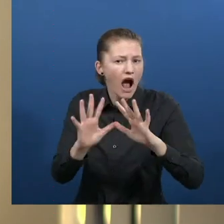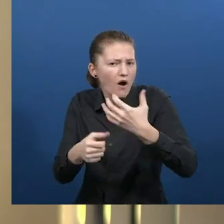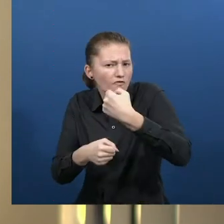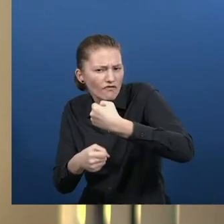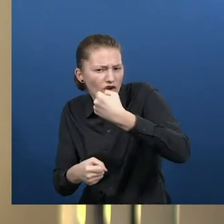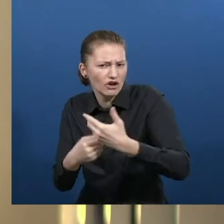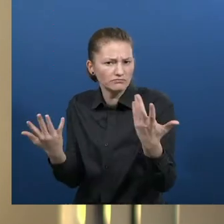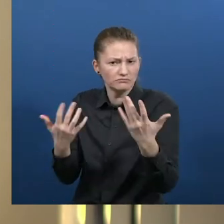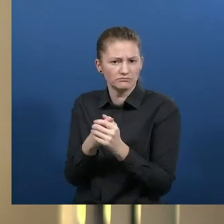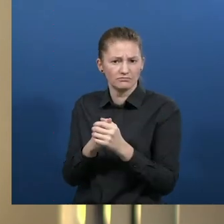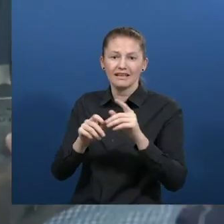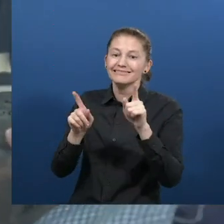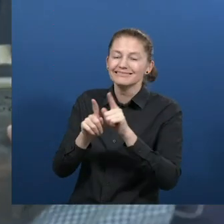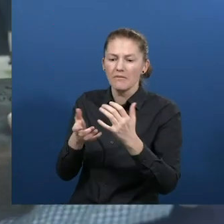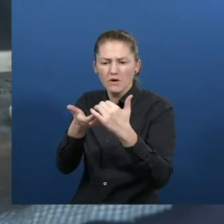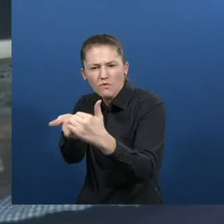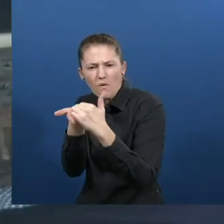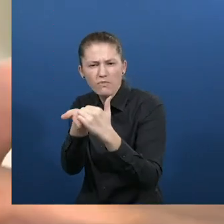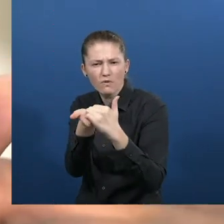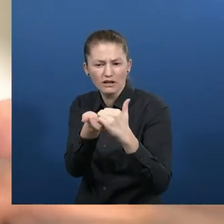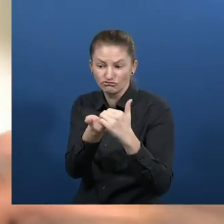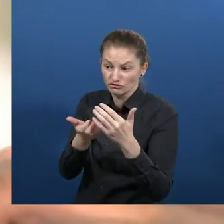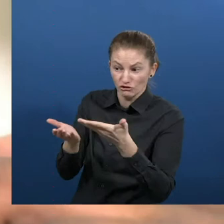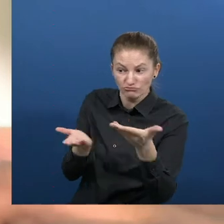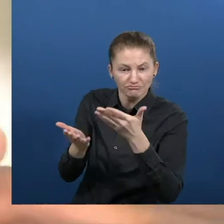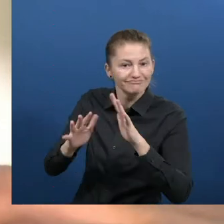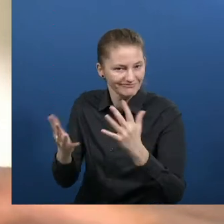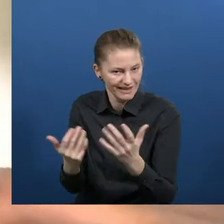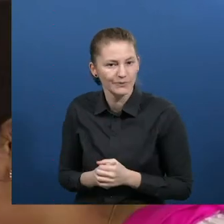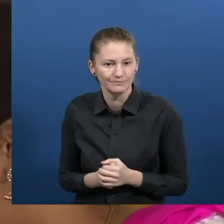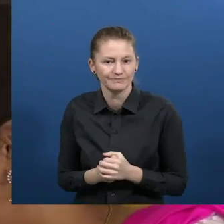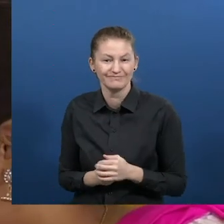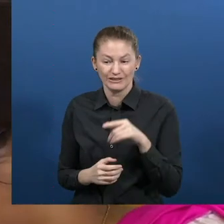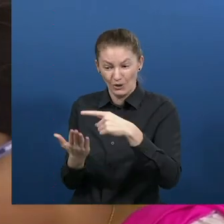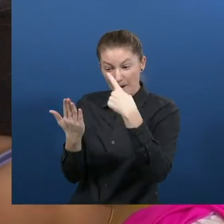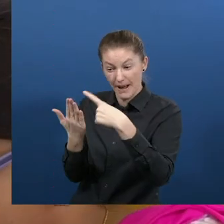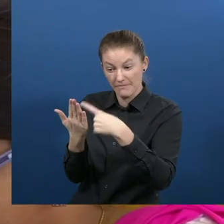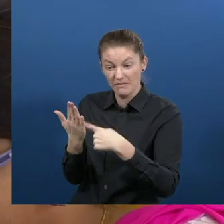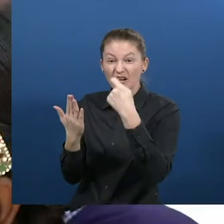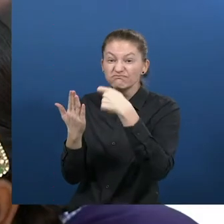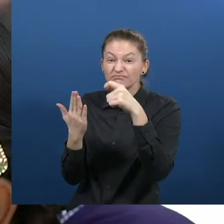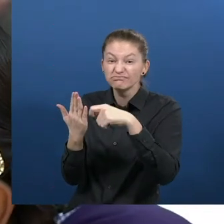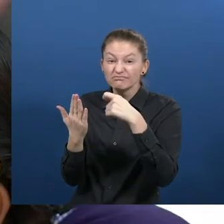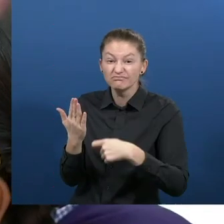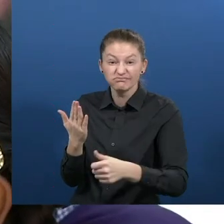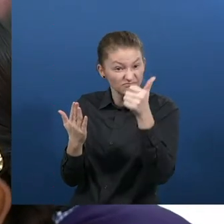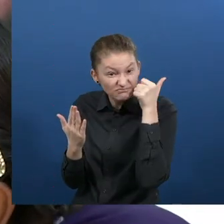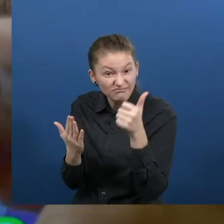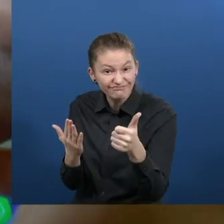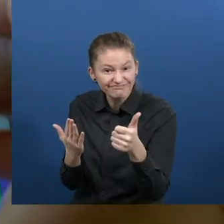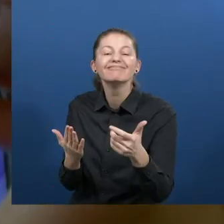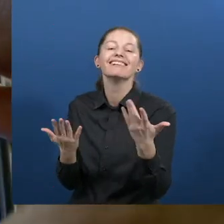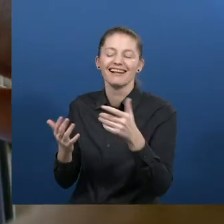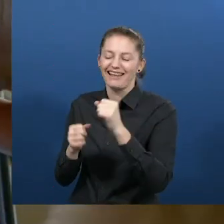work and collaborate with others? If these requirements are met, the selected projects go through a structured 6-month